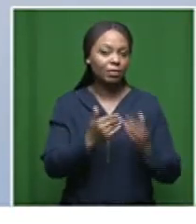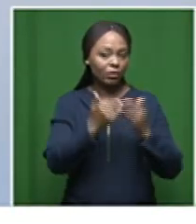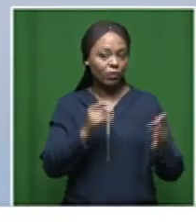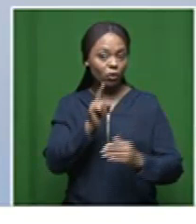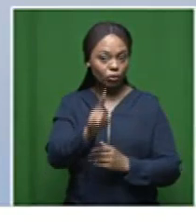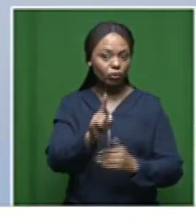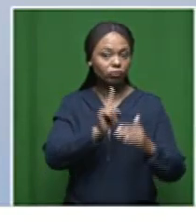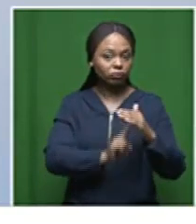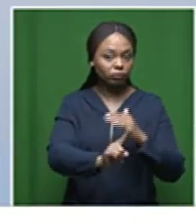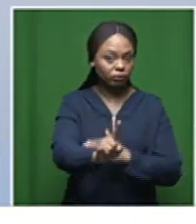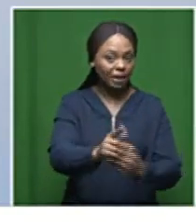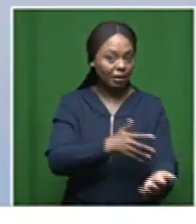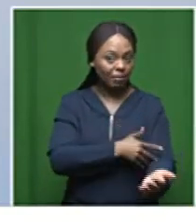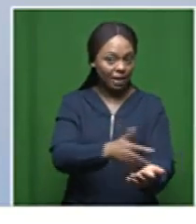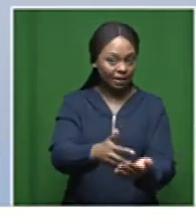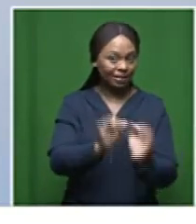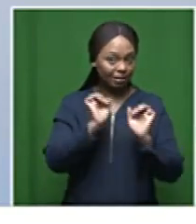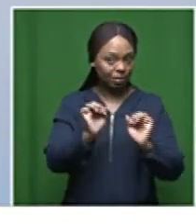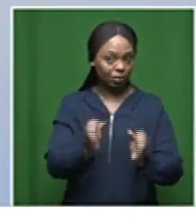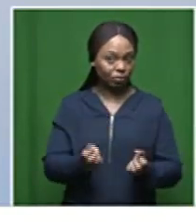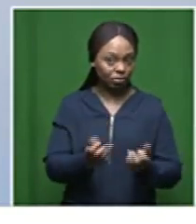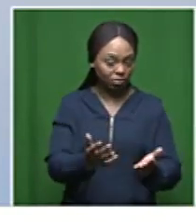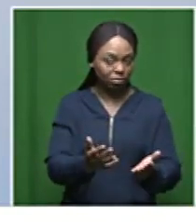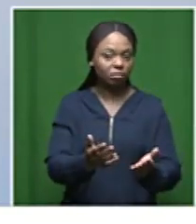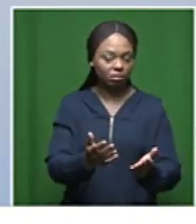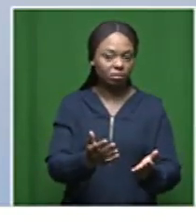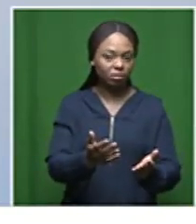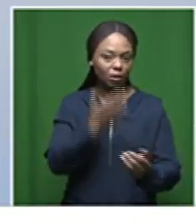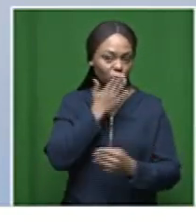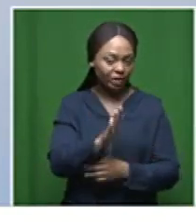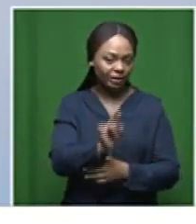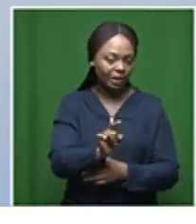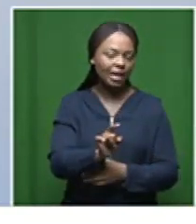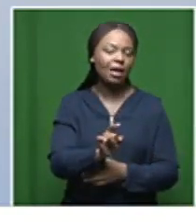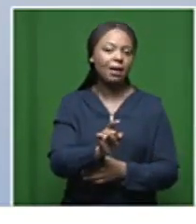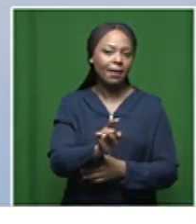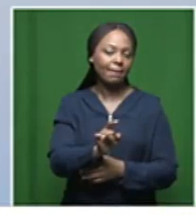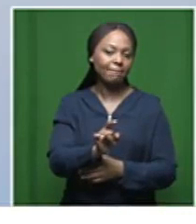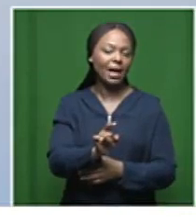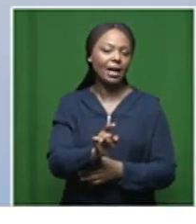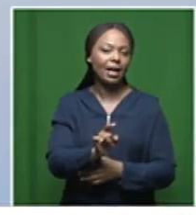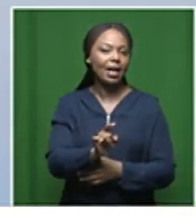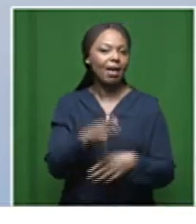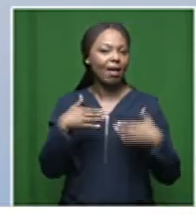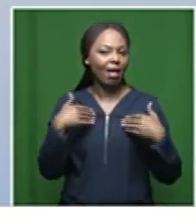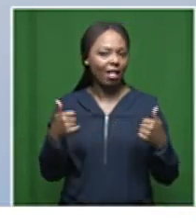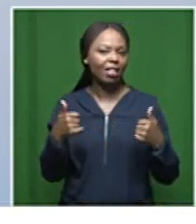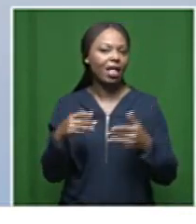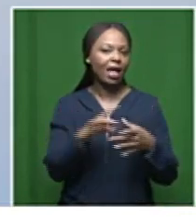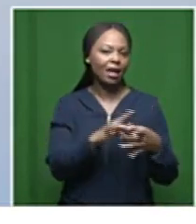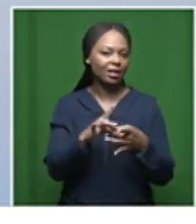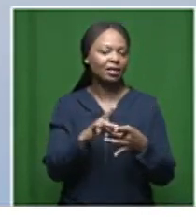donation, overall is the questions are on it's health-related